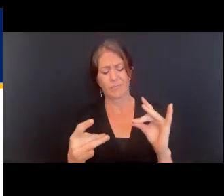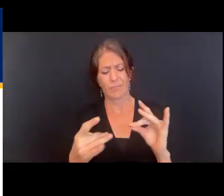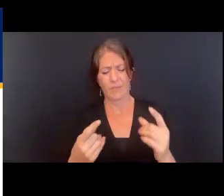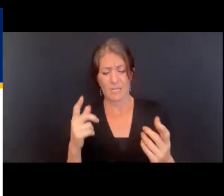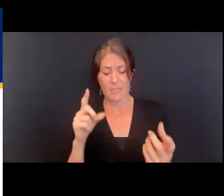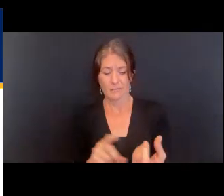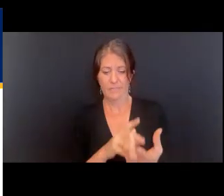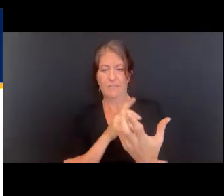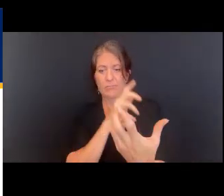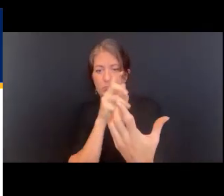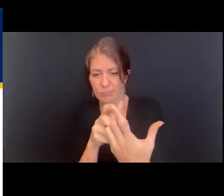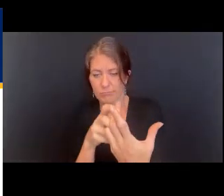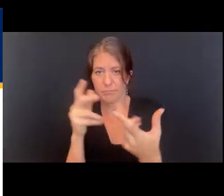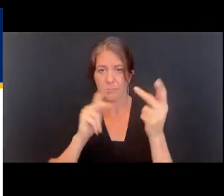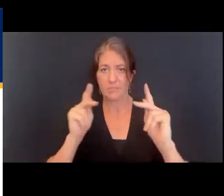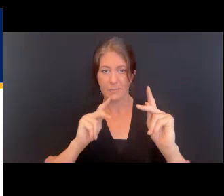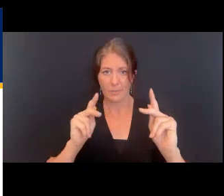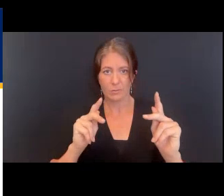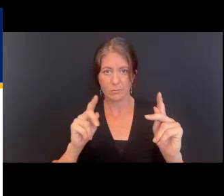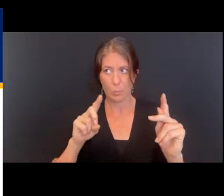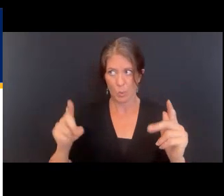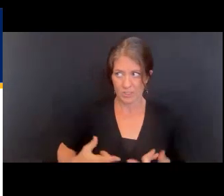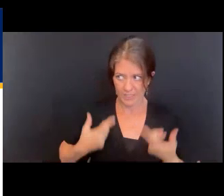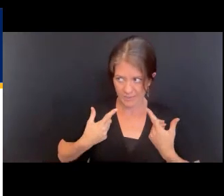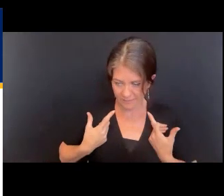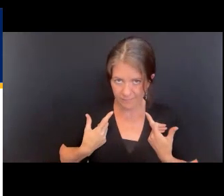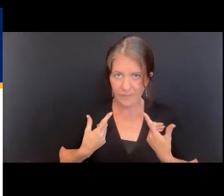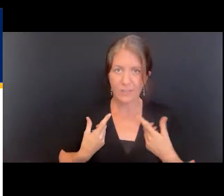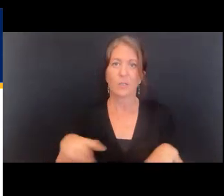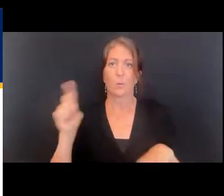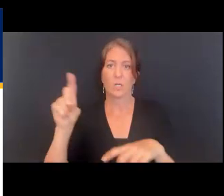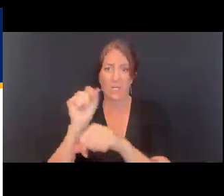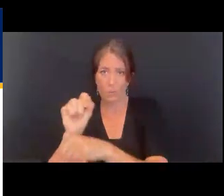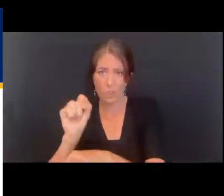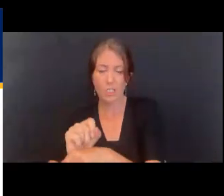they can call our toll-free number, which is the same ADRC